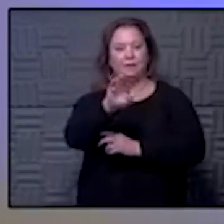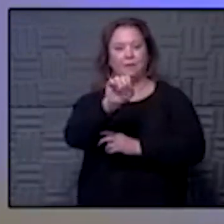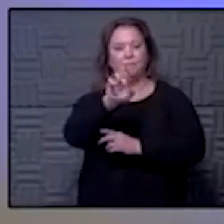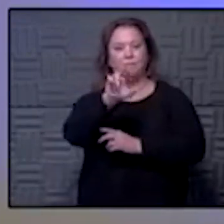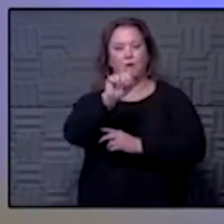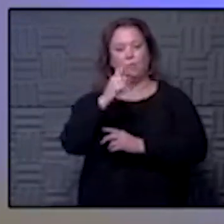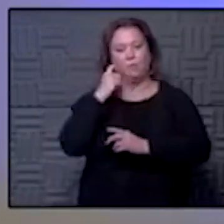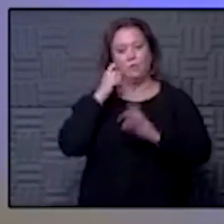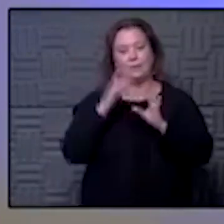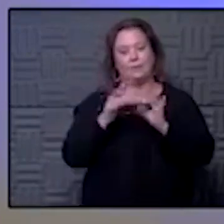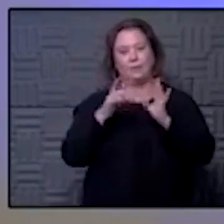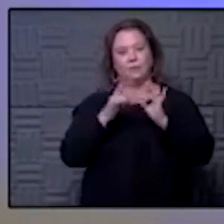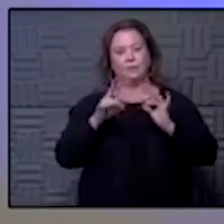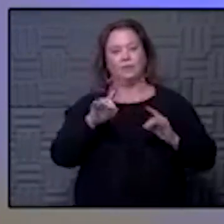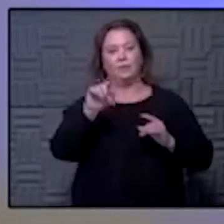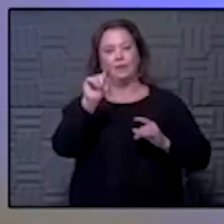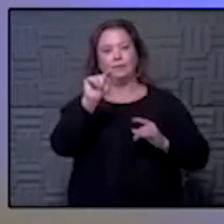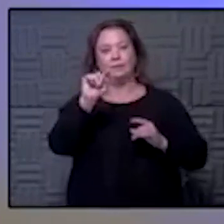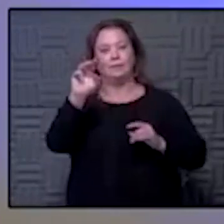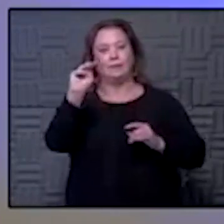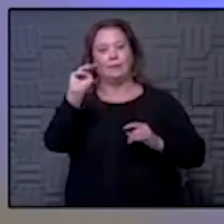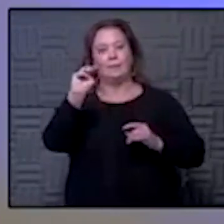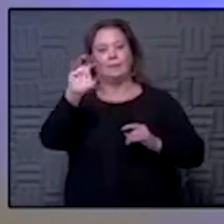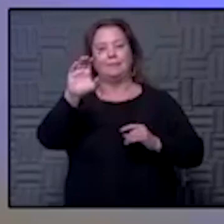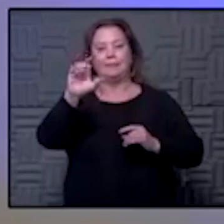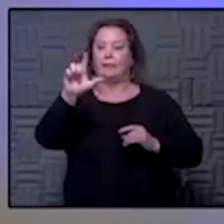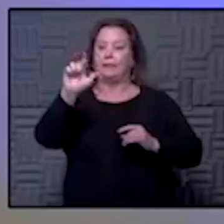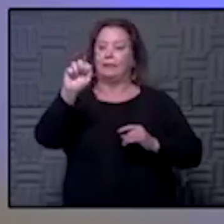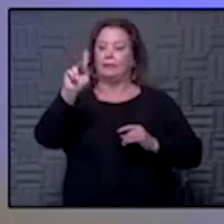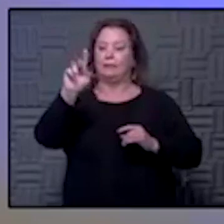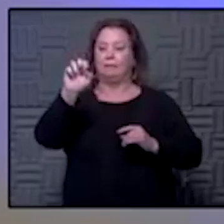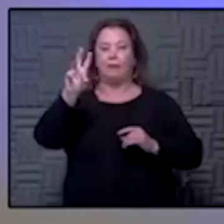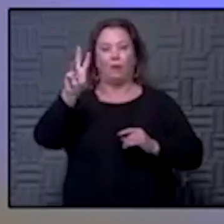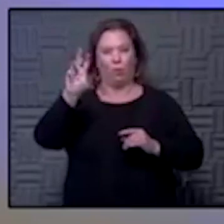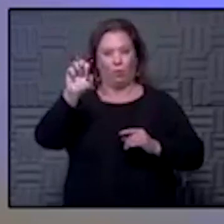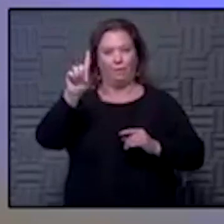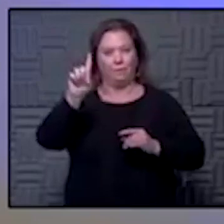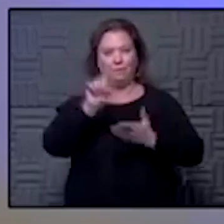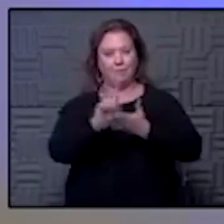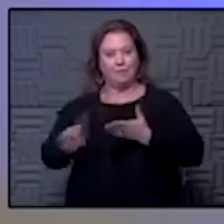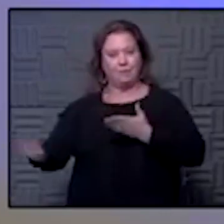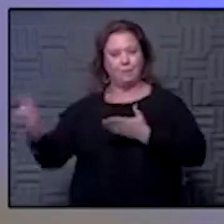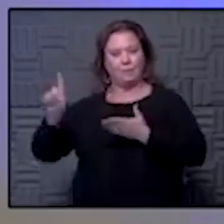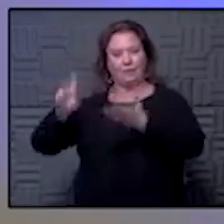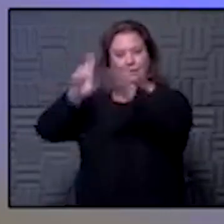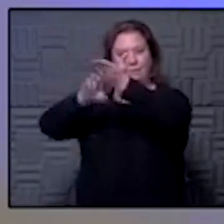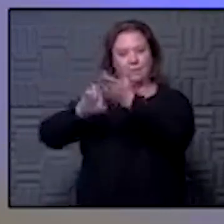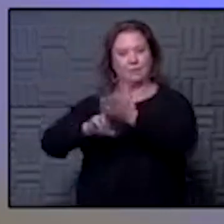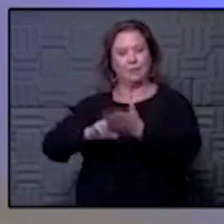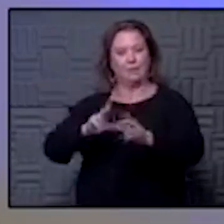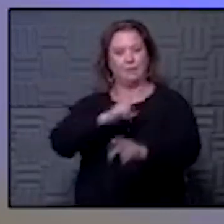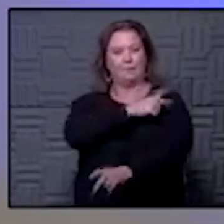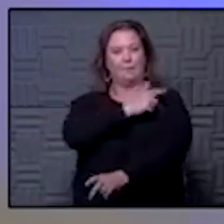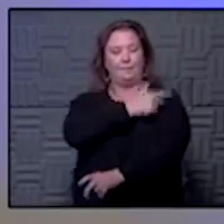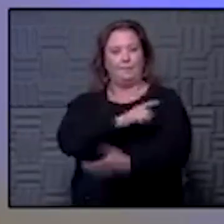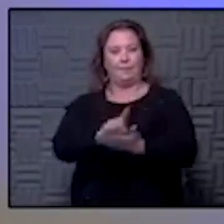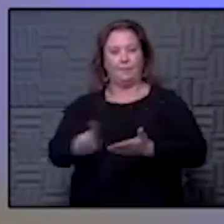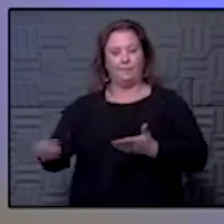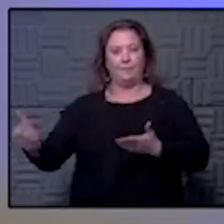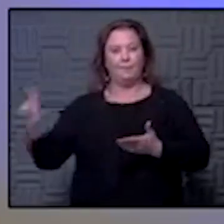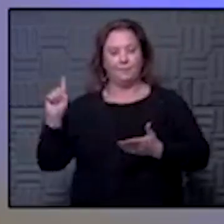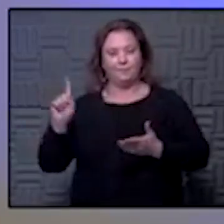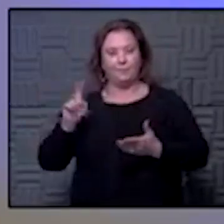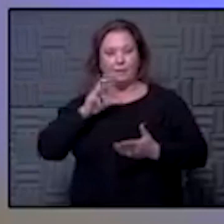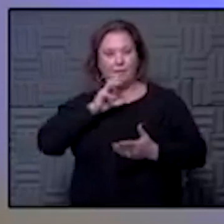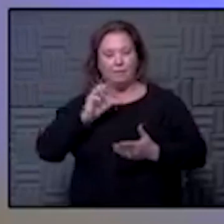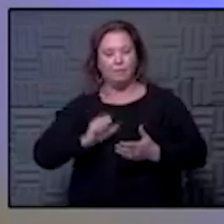mentioned at TMC Lakewood last week. That allowed us to enroll participants that were